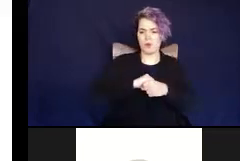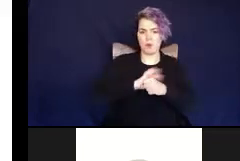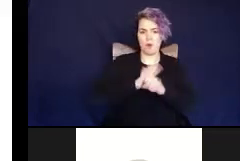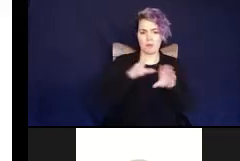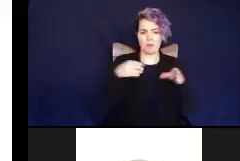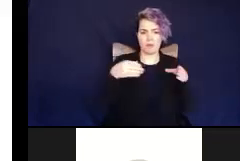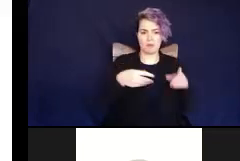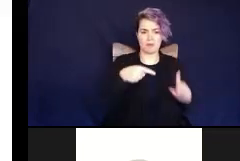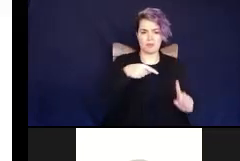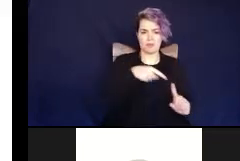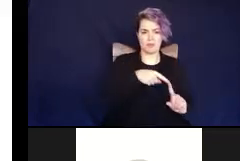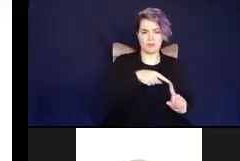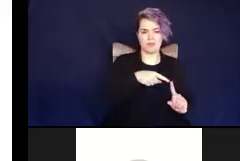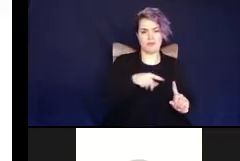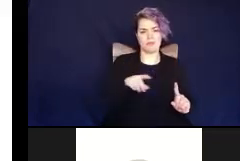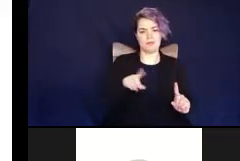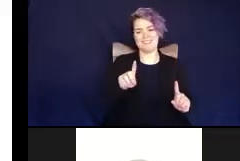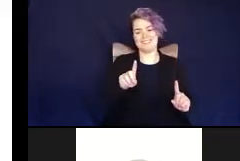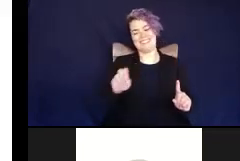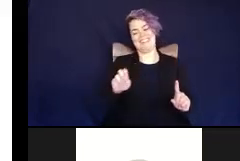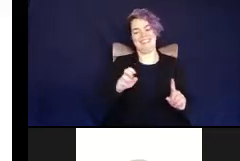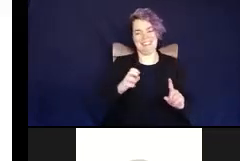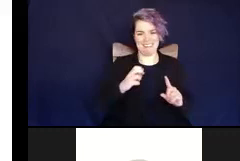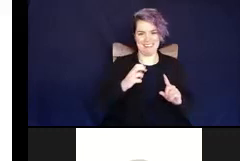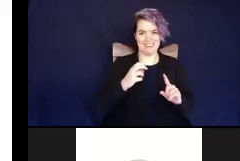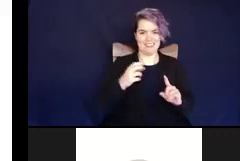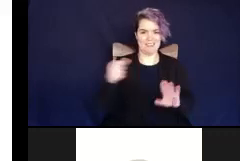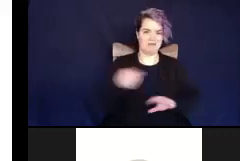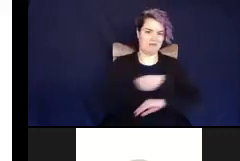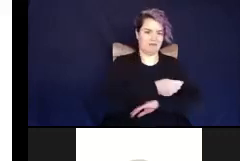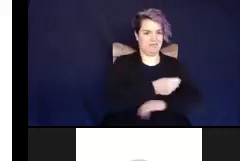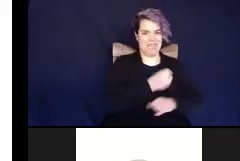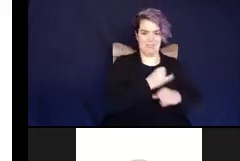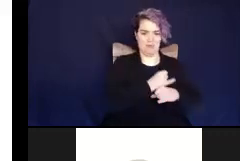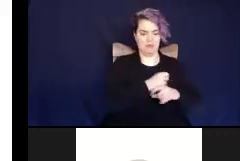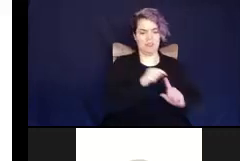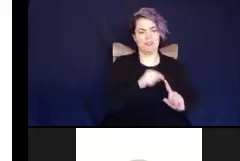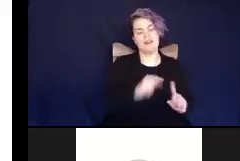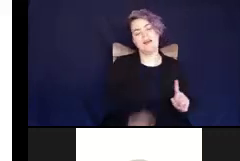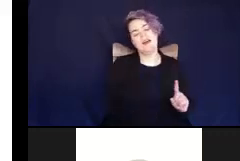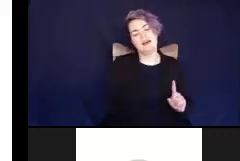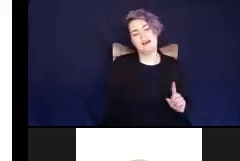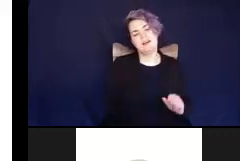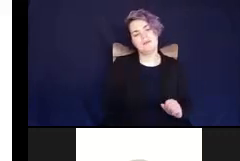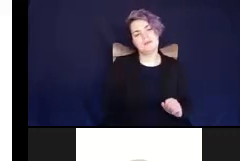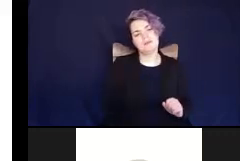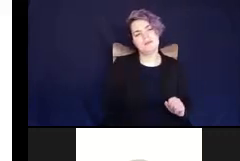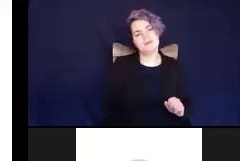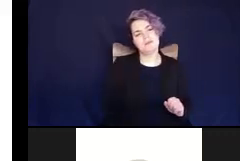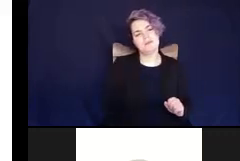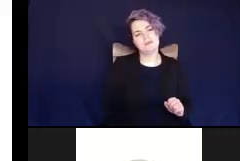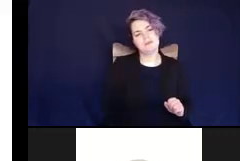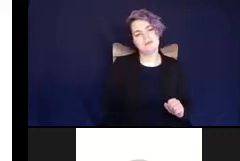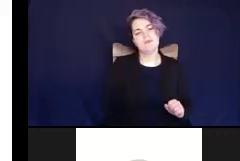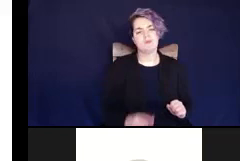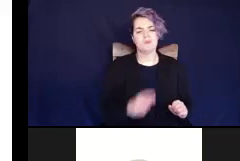that have been brought. I would say, I think the bulk of them have been brought around folks who are in